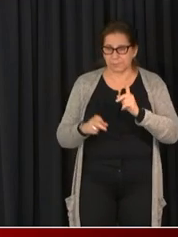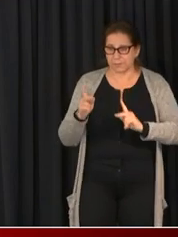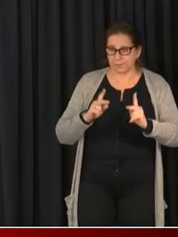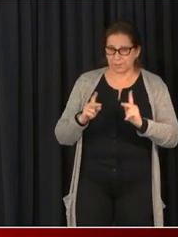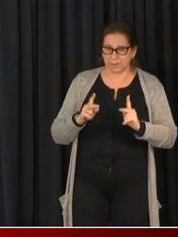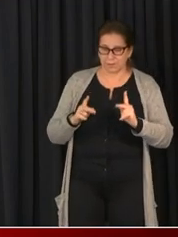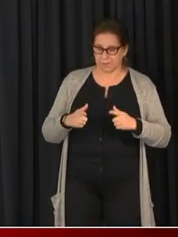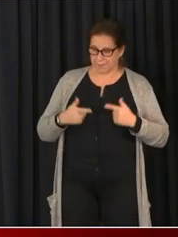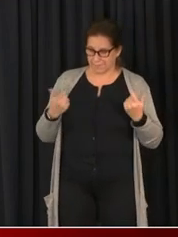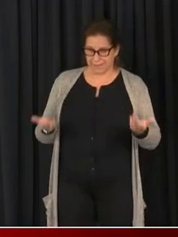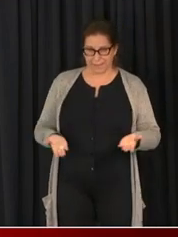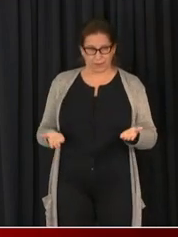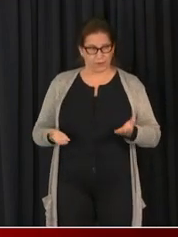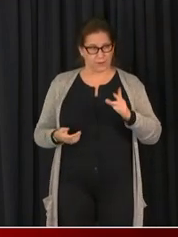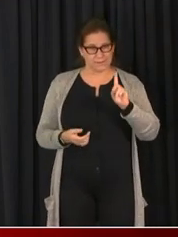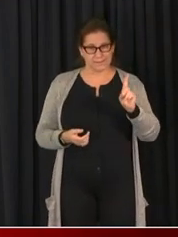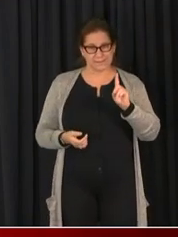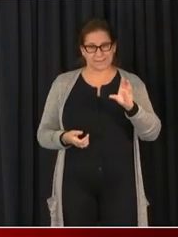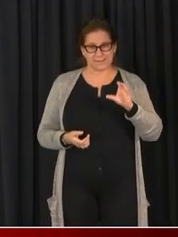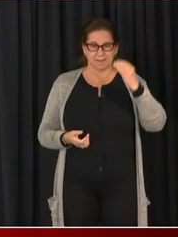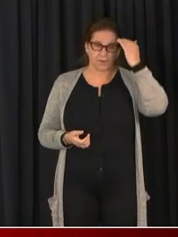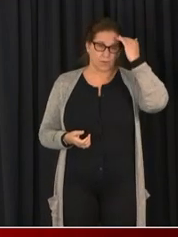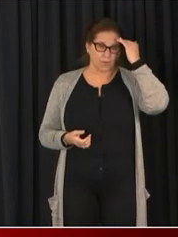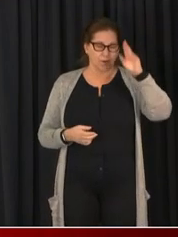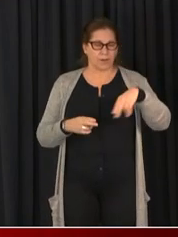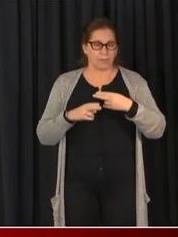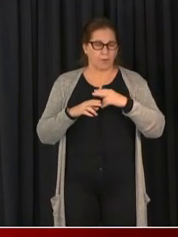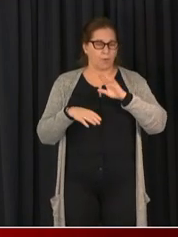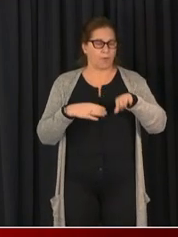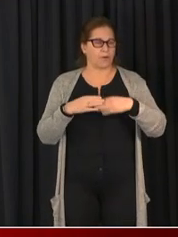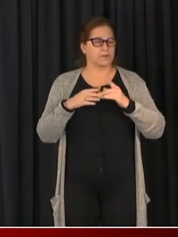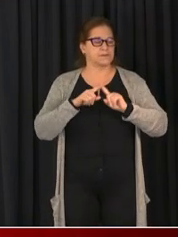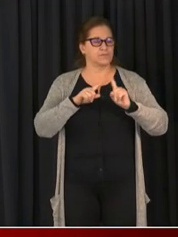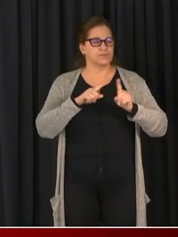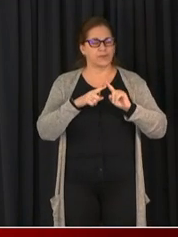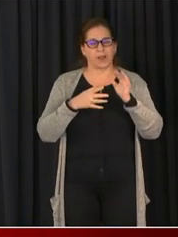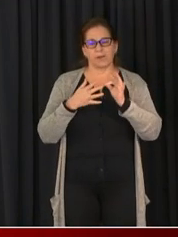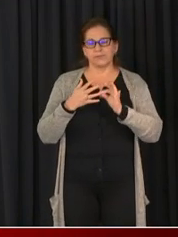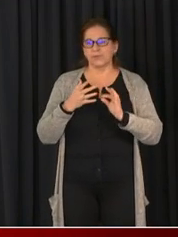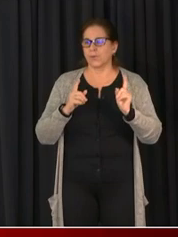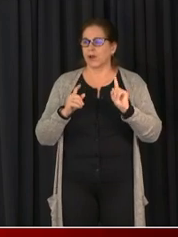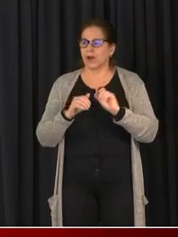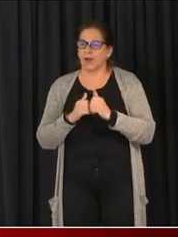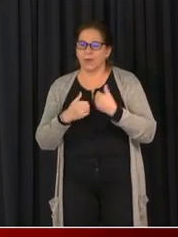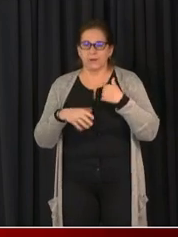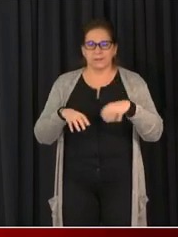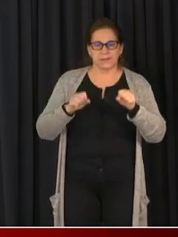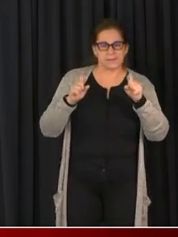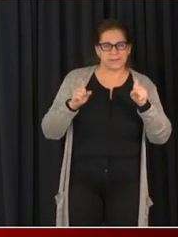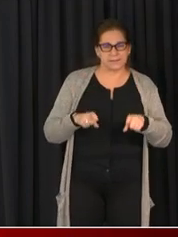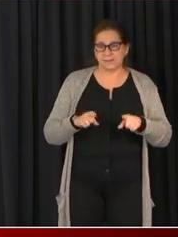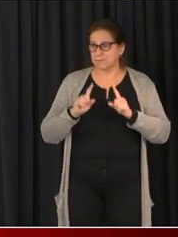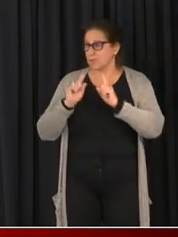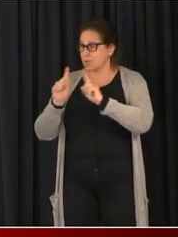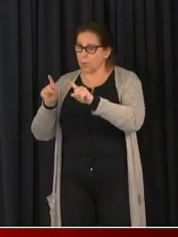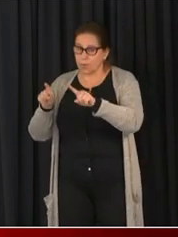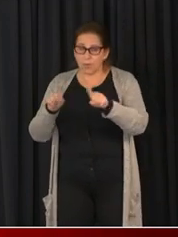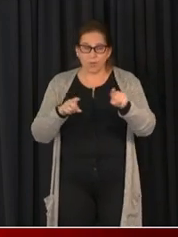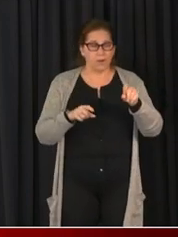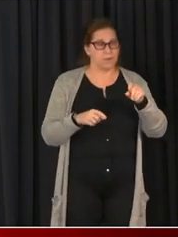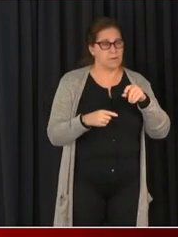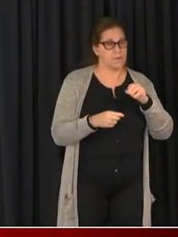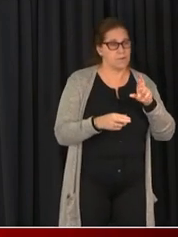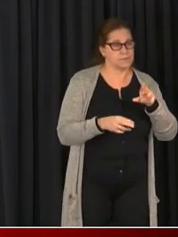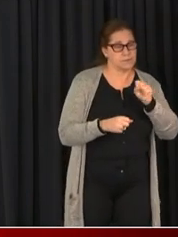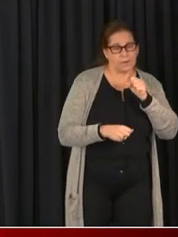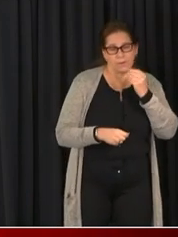in the District of Columbia know about all of their options for access to testing. And so this is another way that we are ensuring that residents